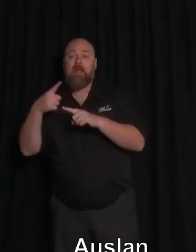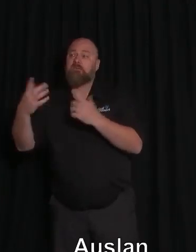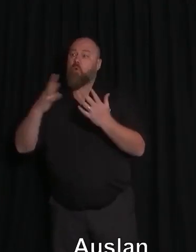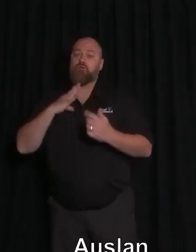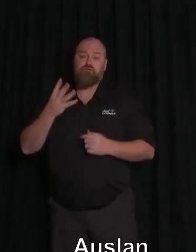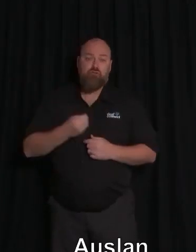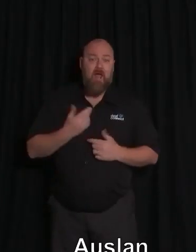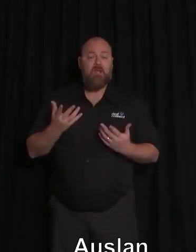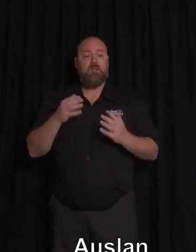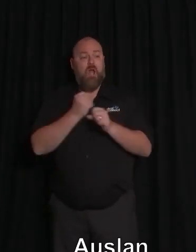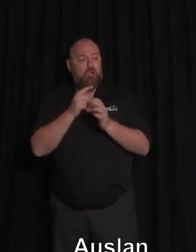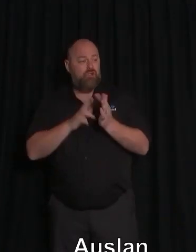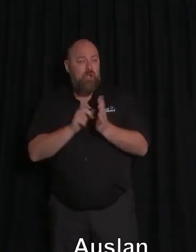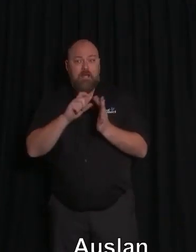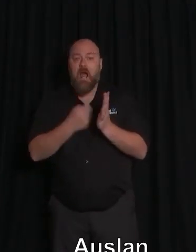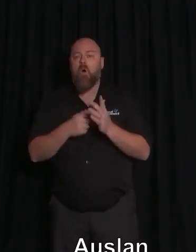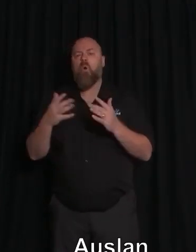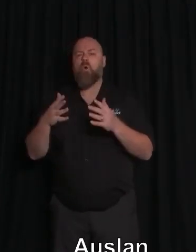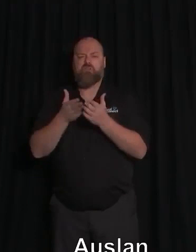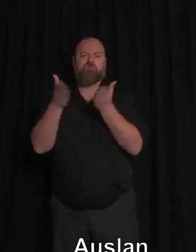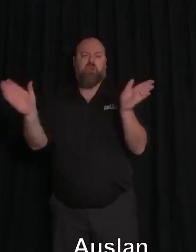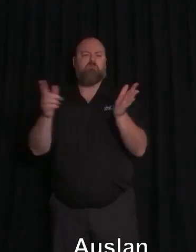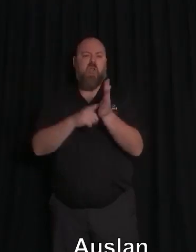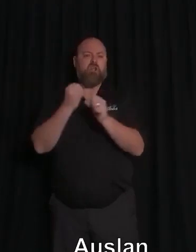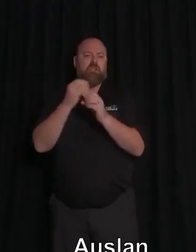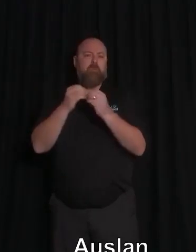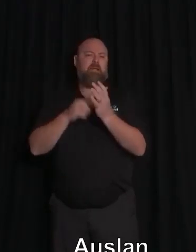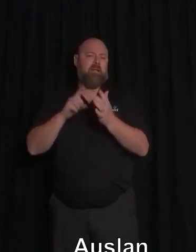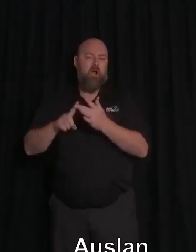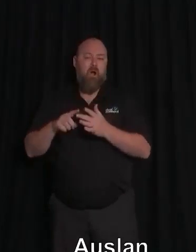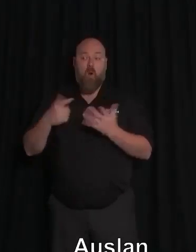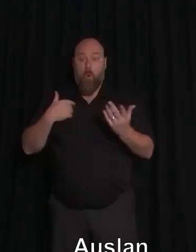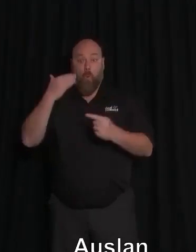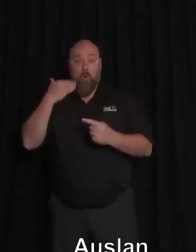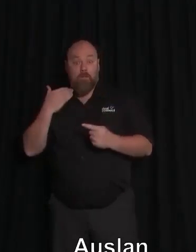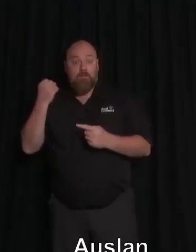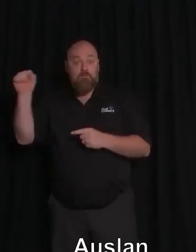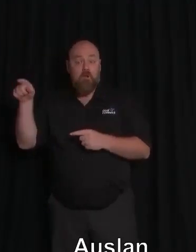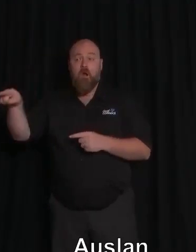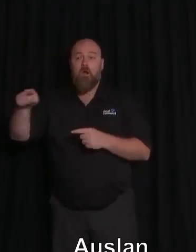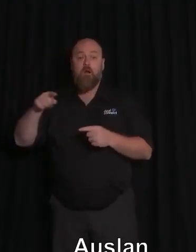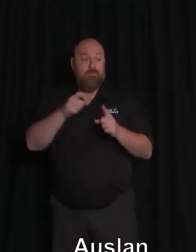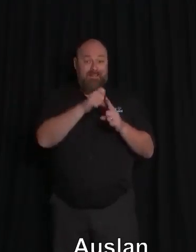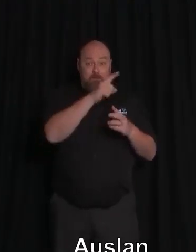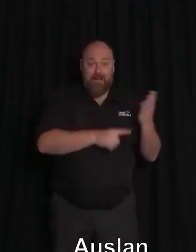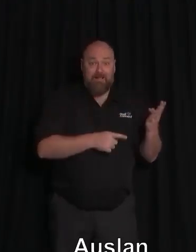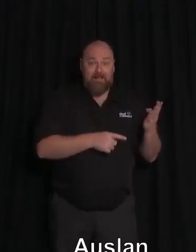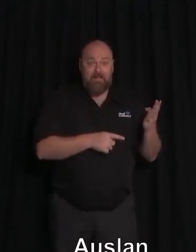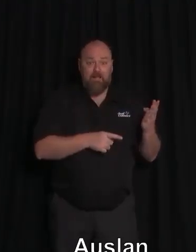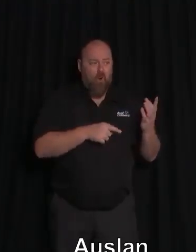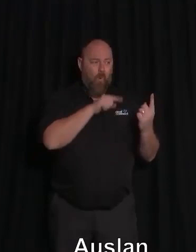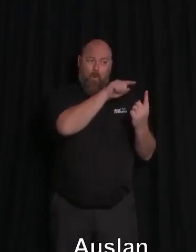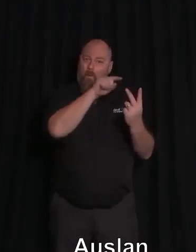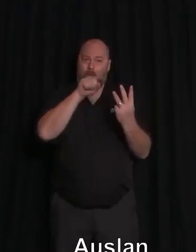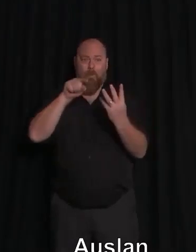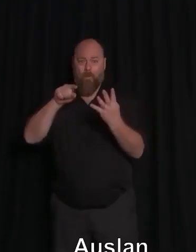the LGBTI movement more generally, the women's movement, the disability movement, we all share a common interest